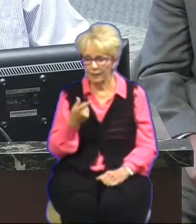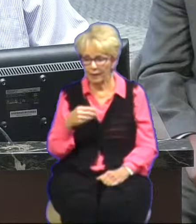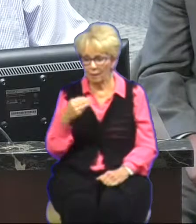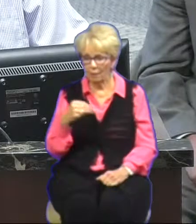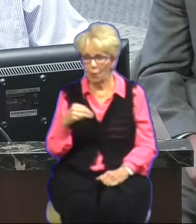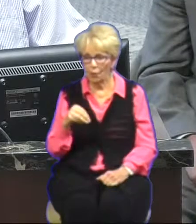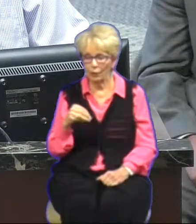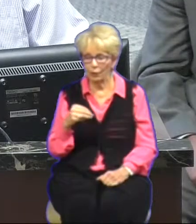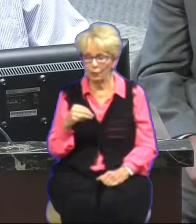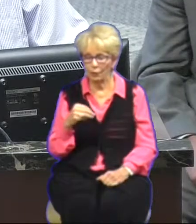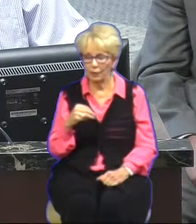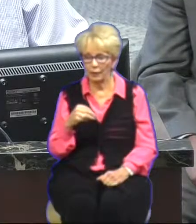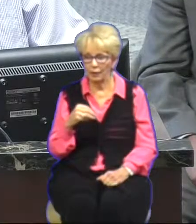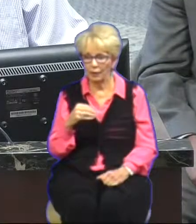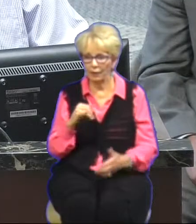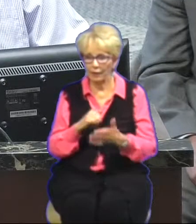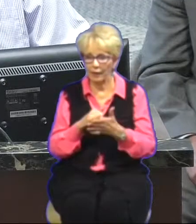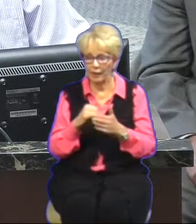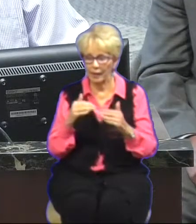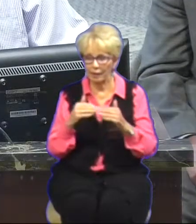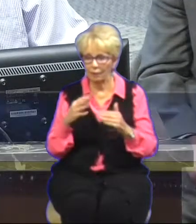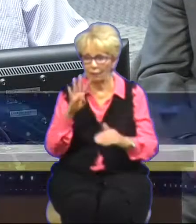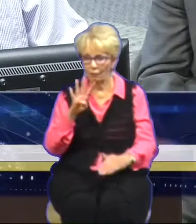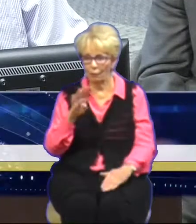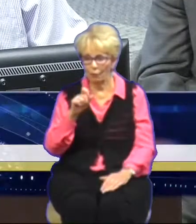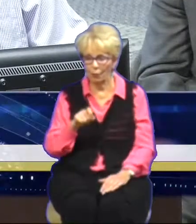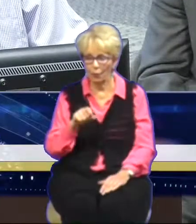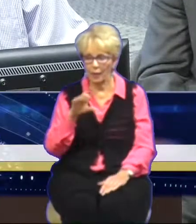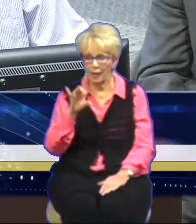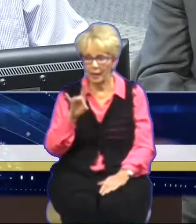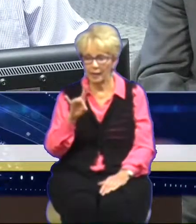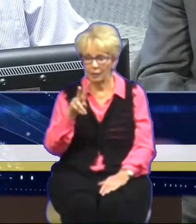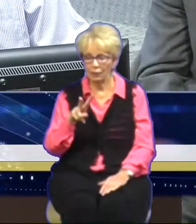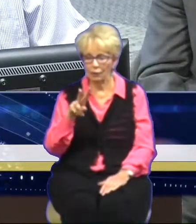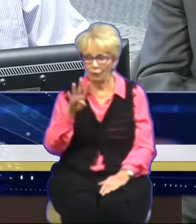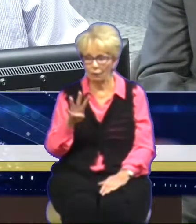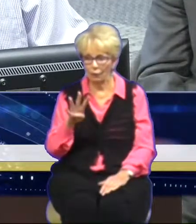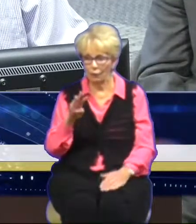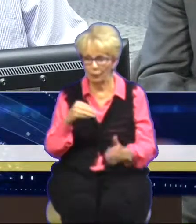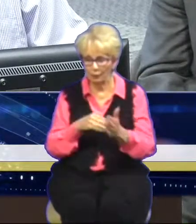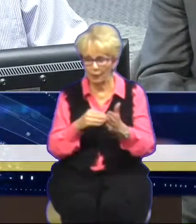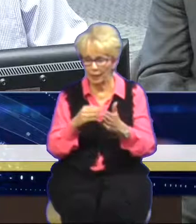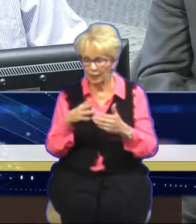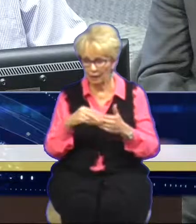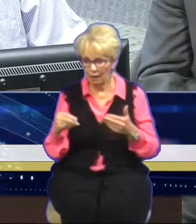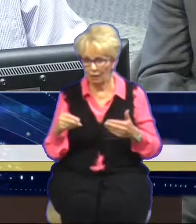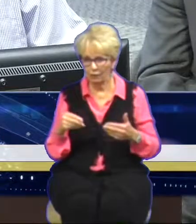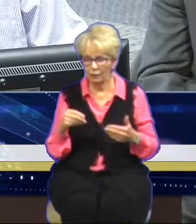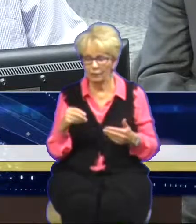Morganton, that equals $4.824 million.